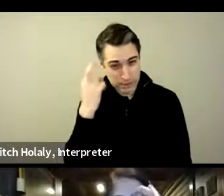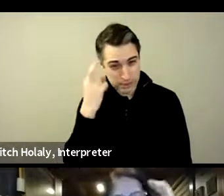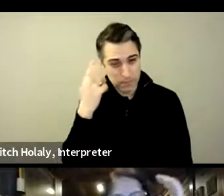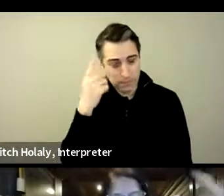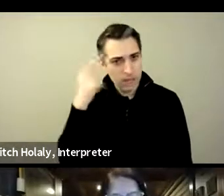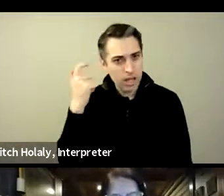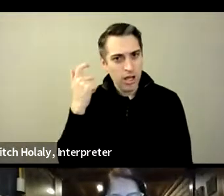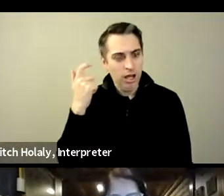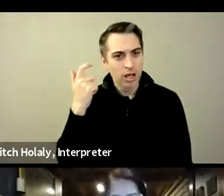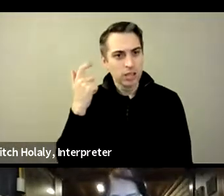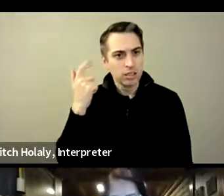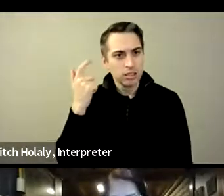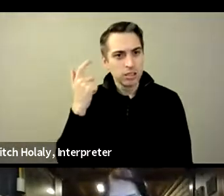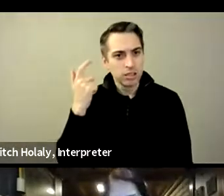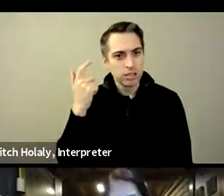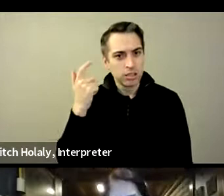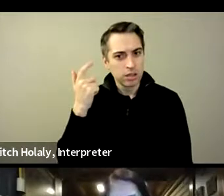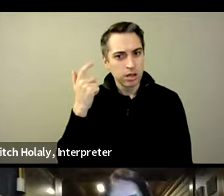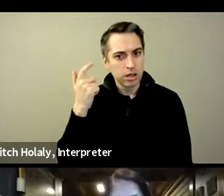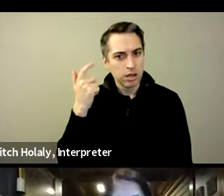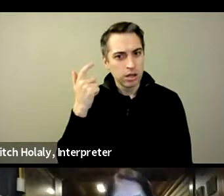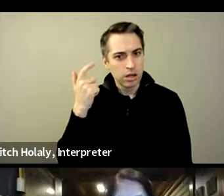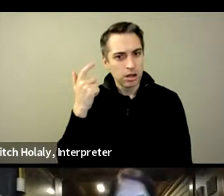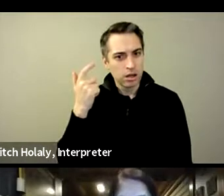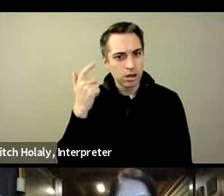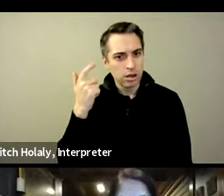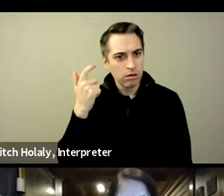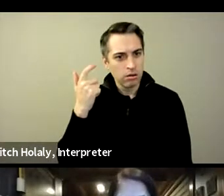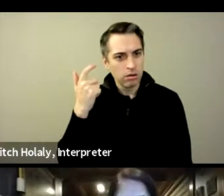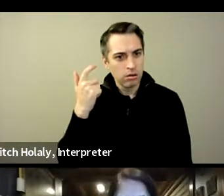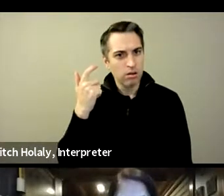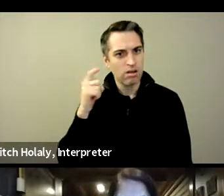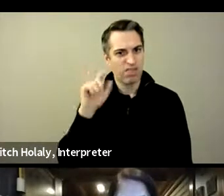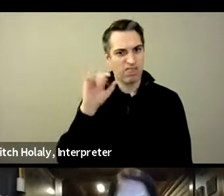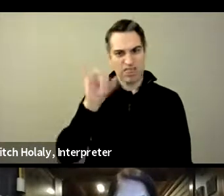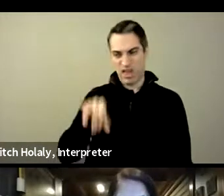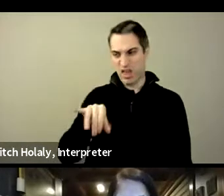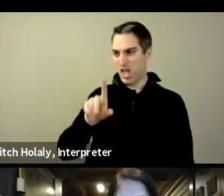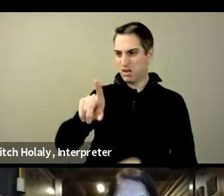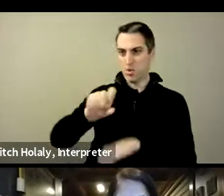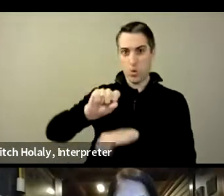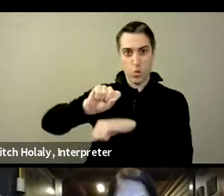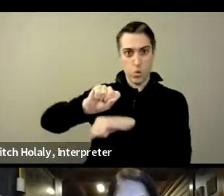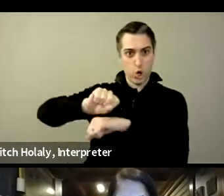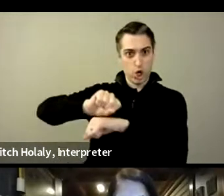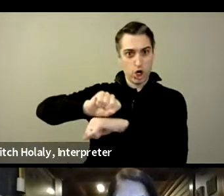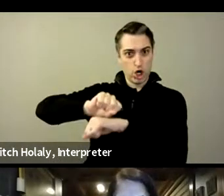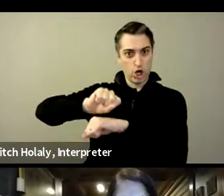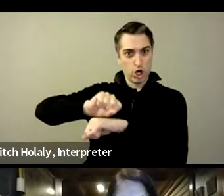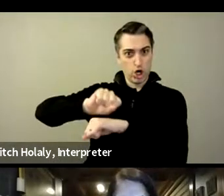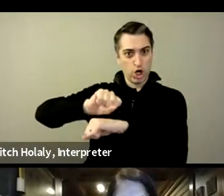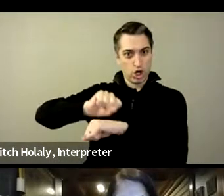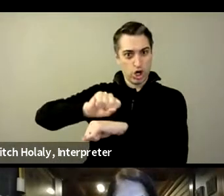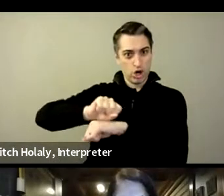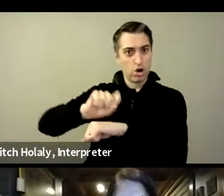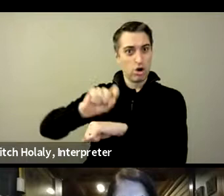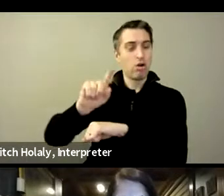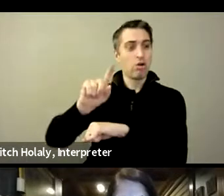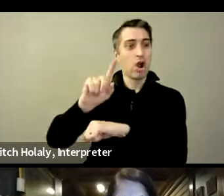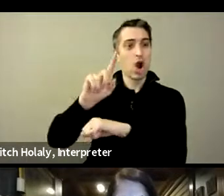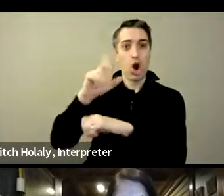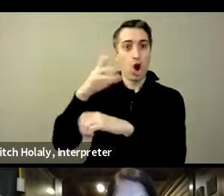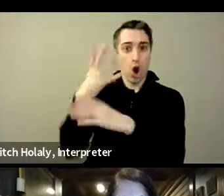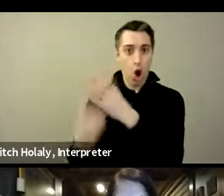increased workforce loss, were those fields dominated by women, and were